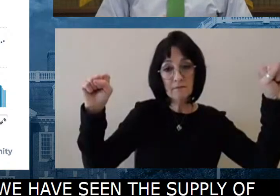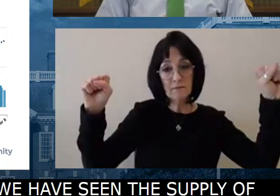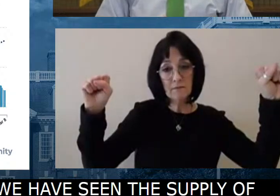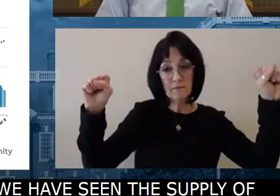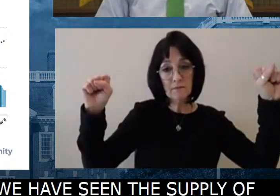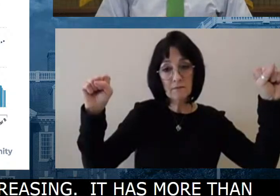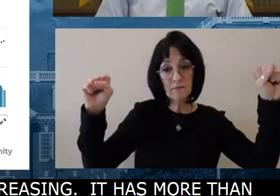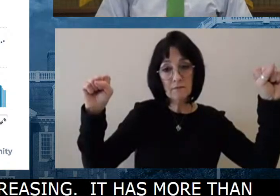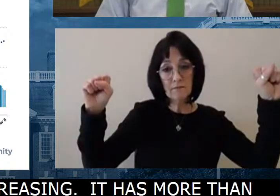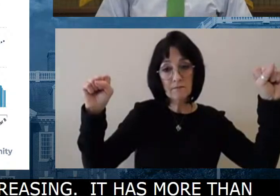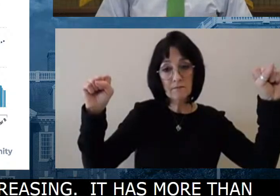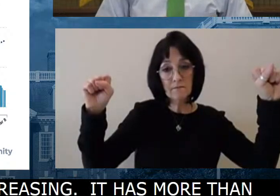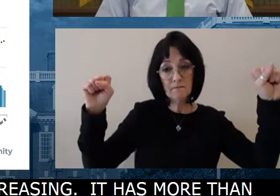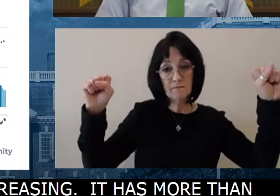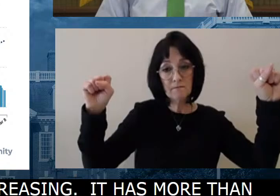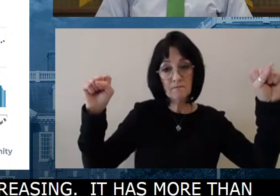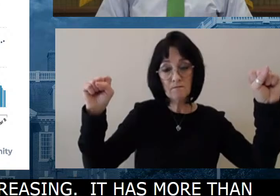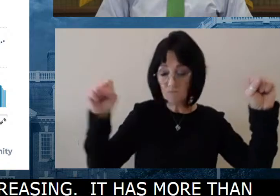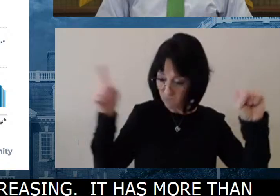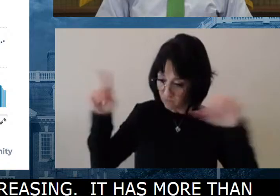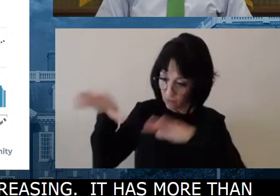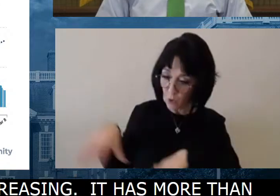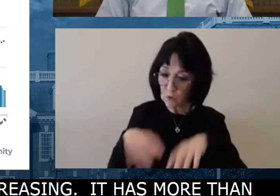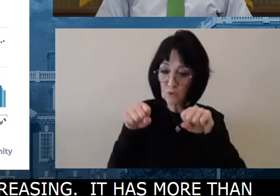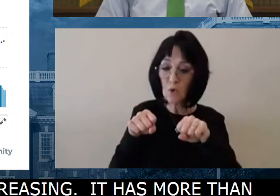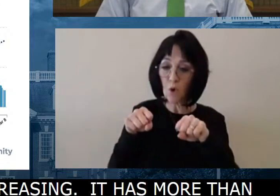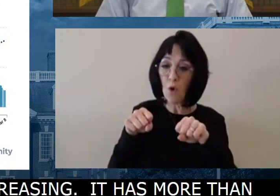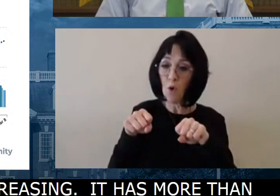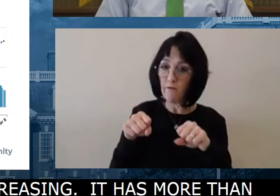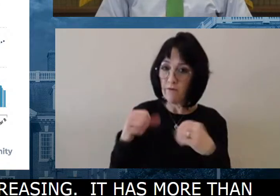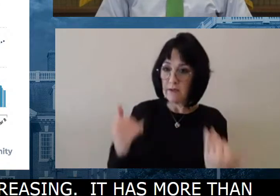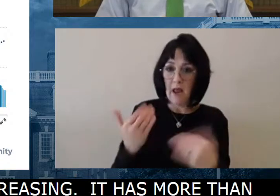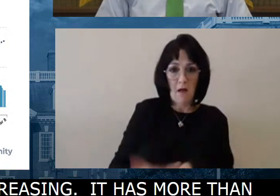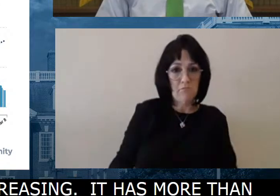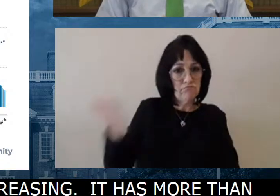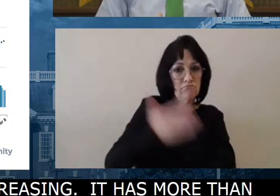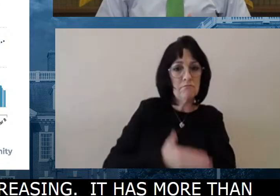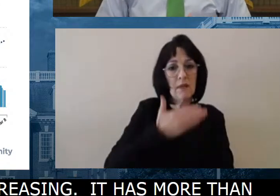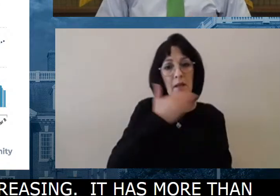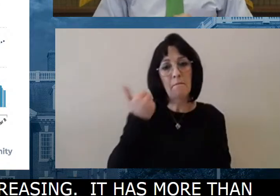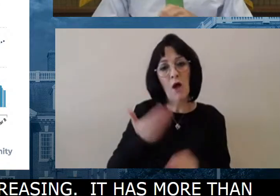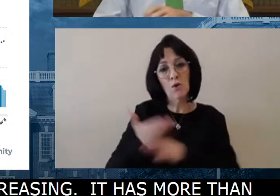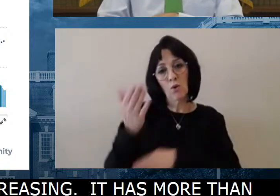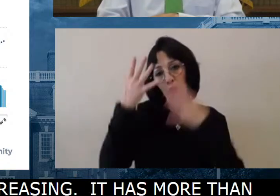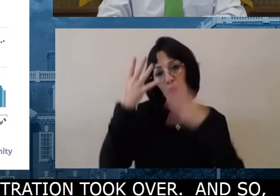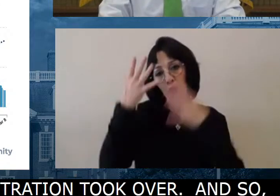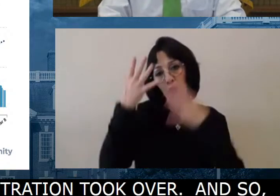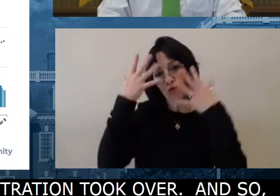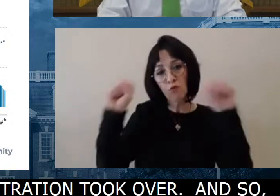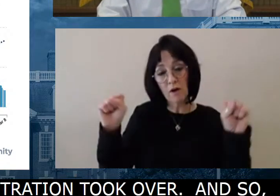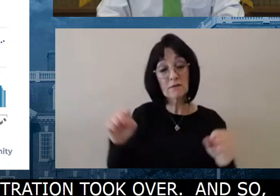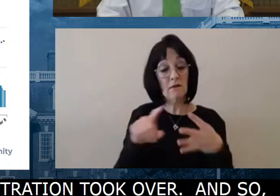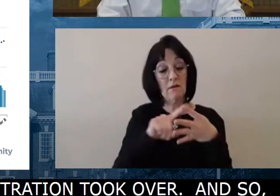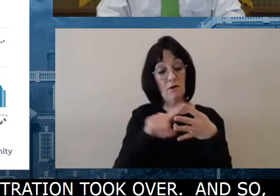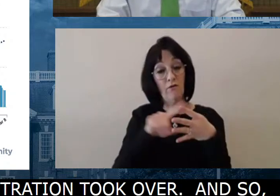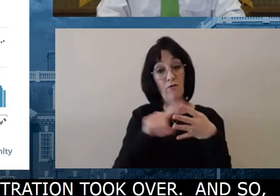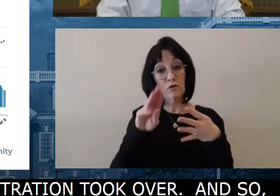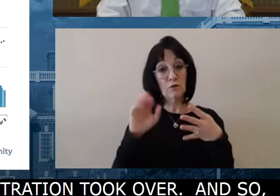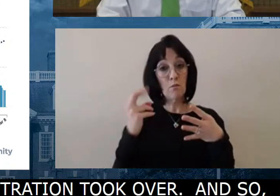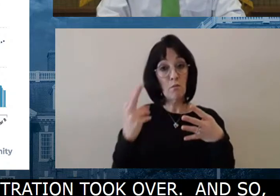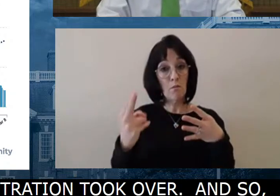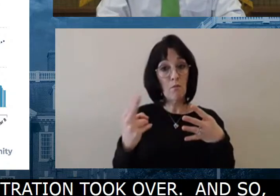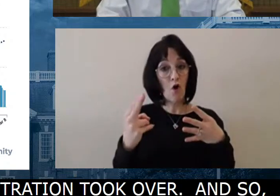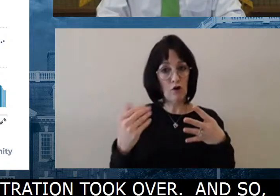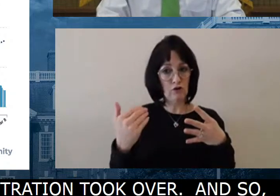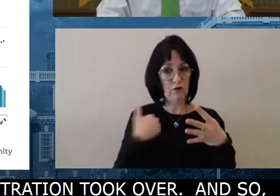took over. And so we're the first week in March. I think having that kind of might be a little